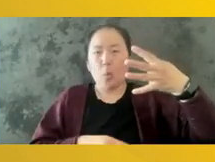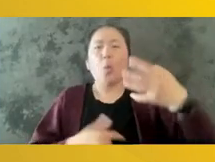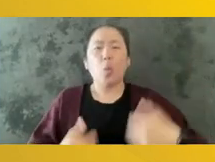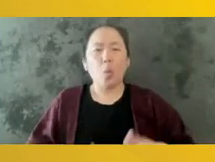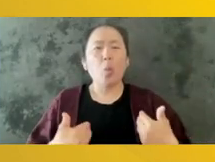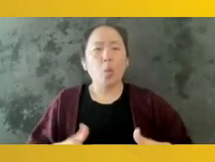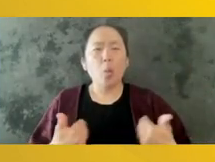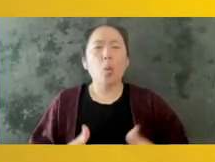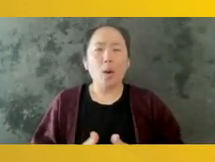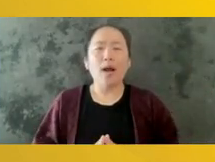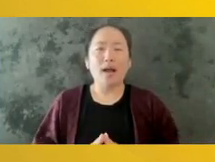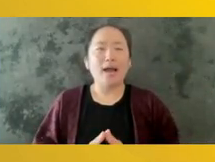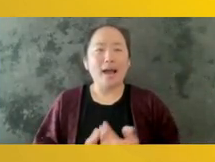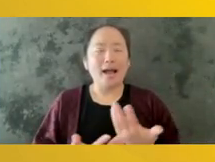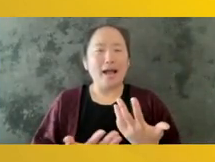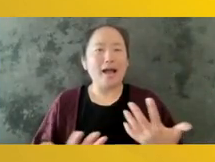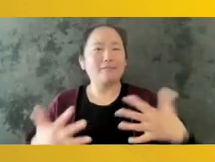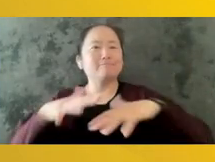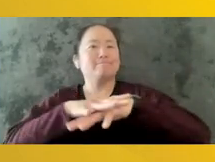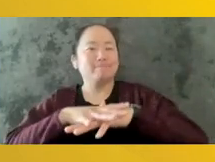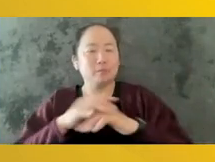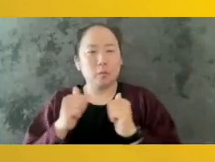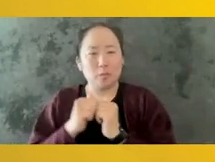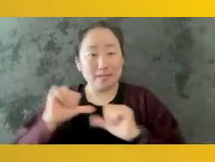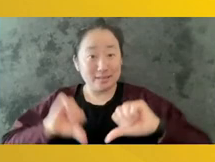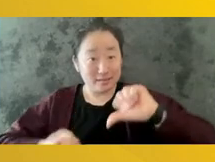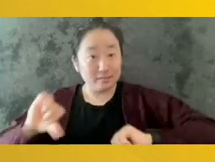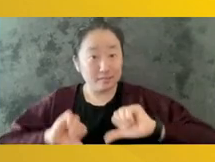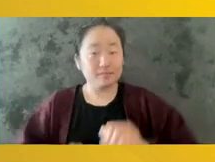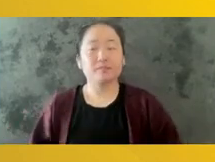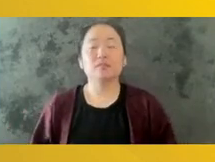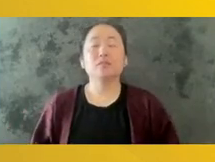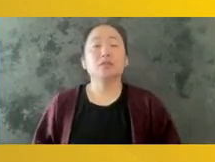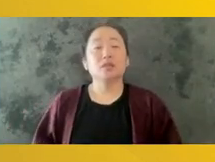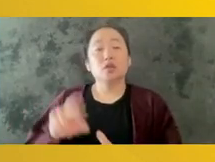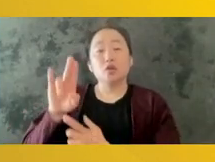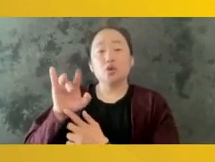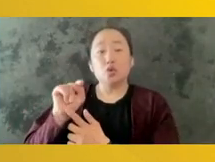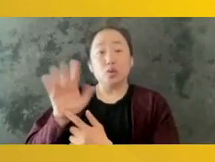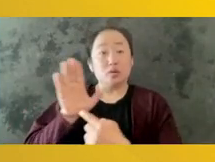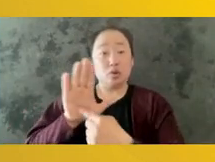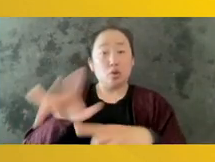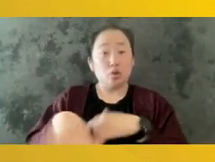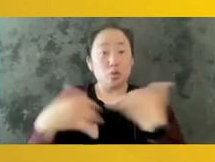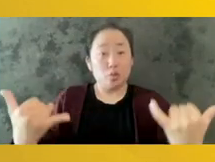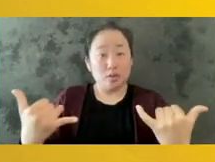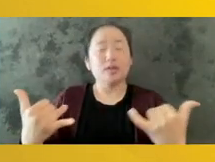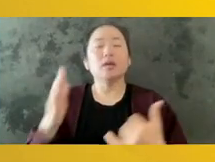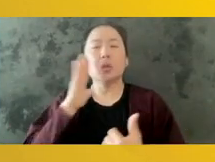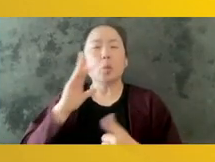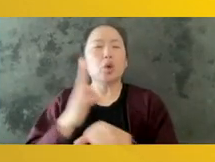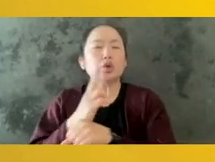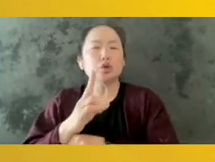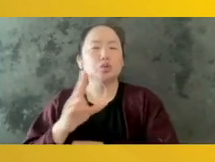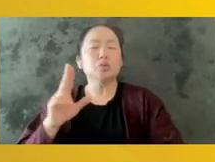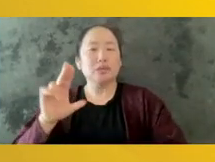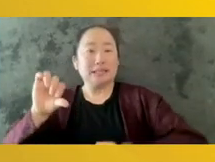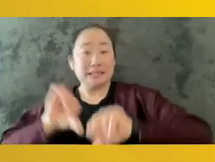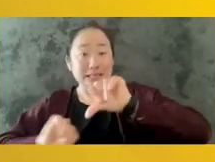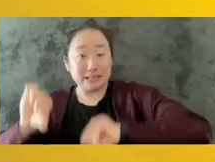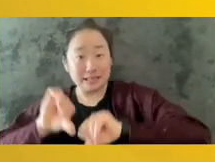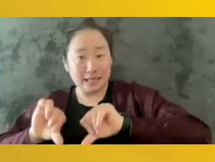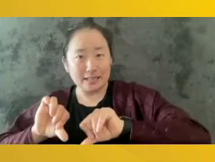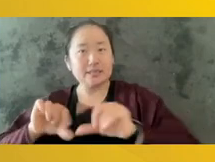with science. So the unit that we're going to share today, students are also using science in conjunction with